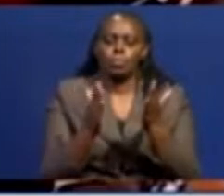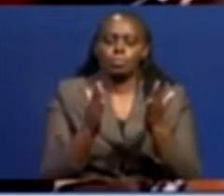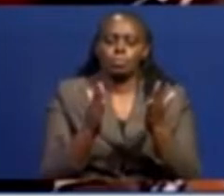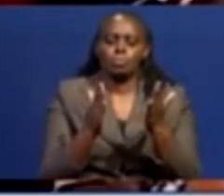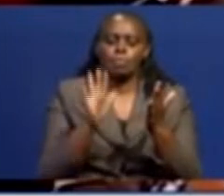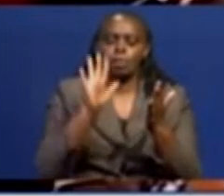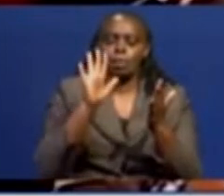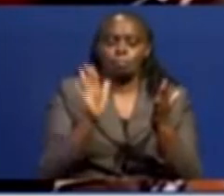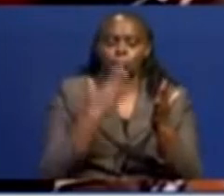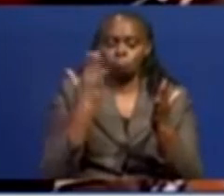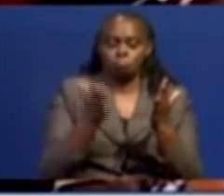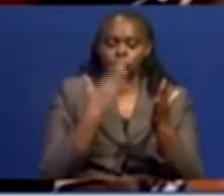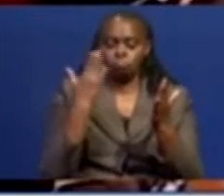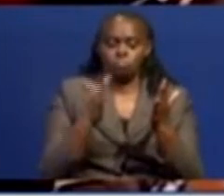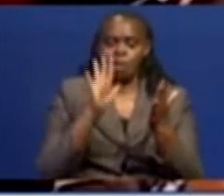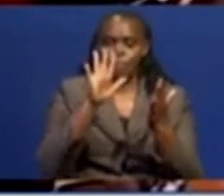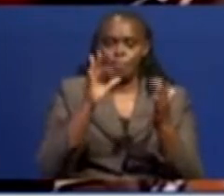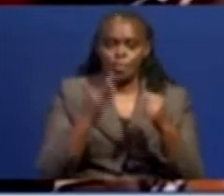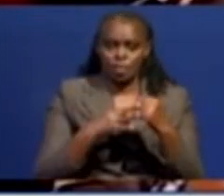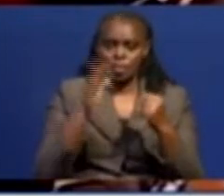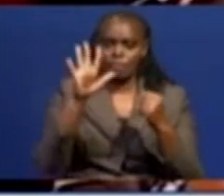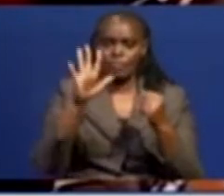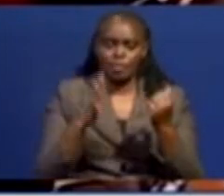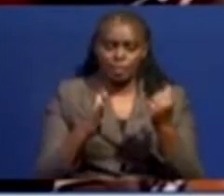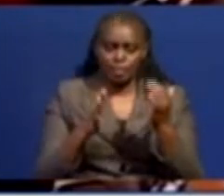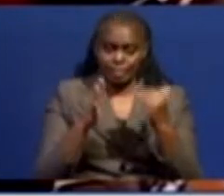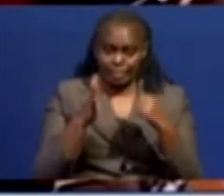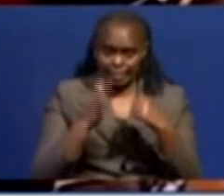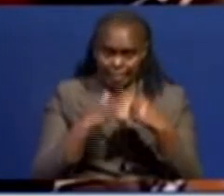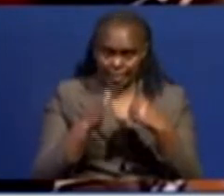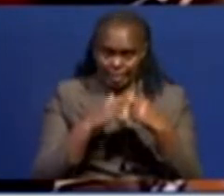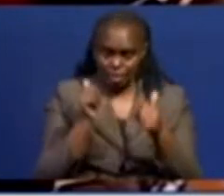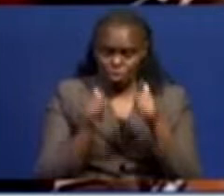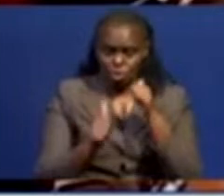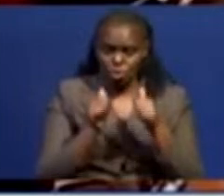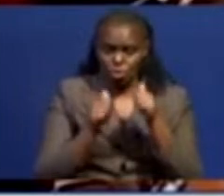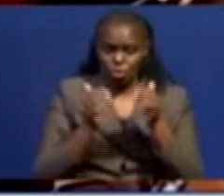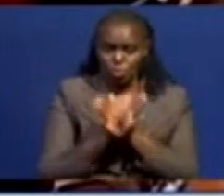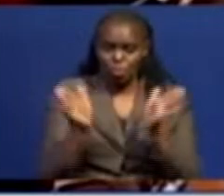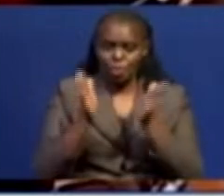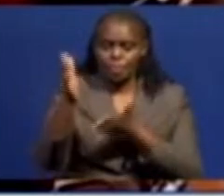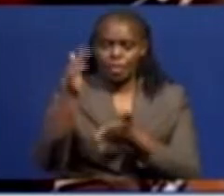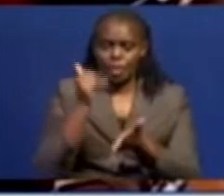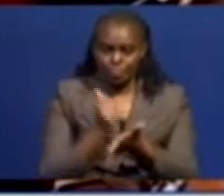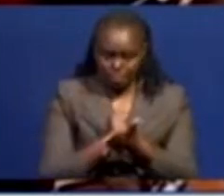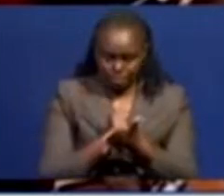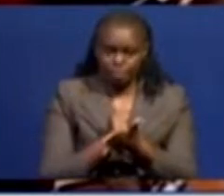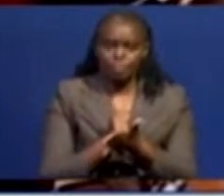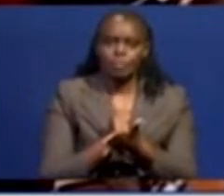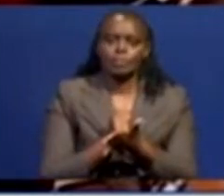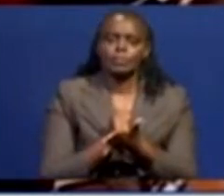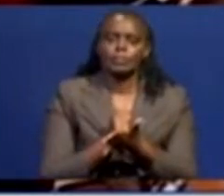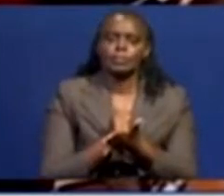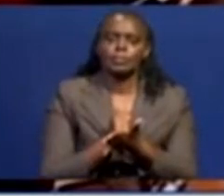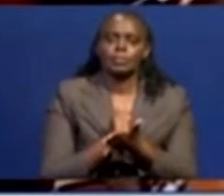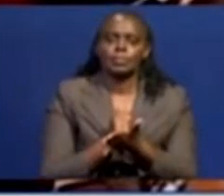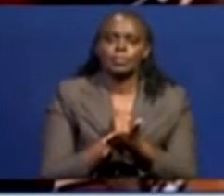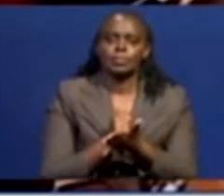Honorable senators, we look at page 58, 59, which is the public